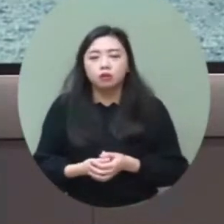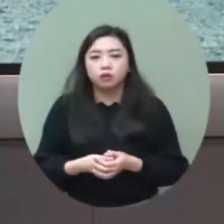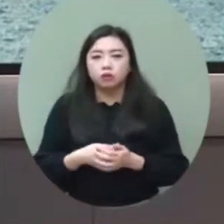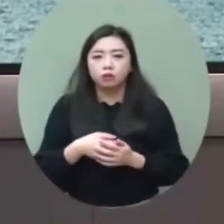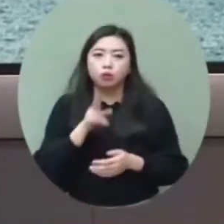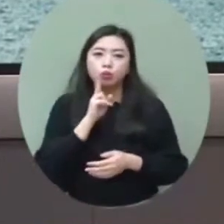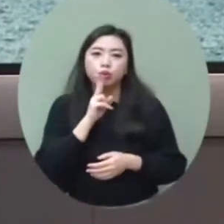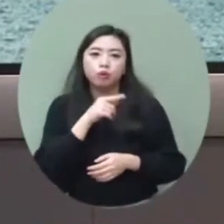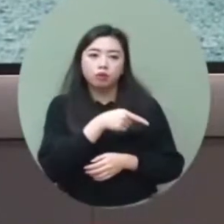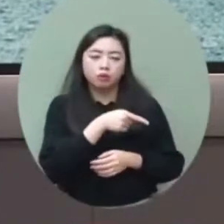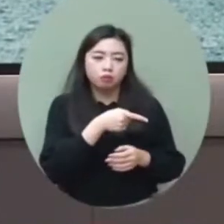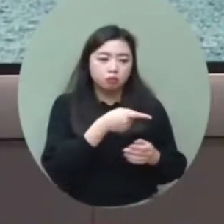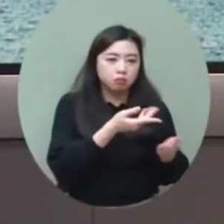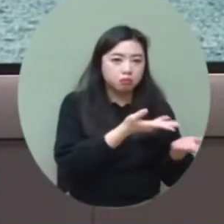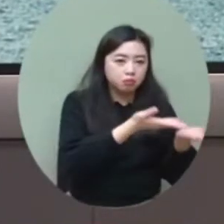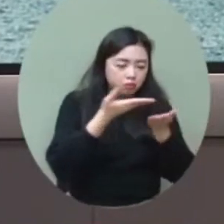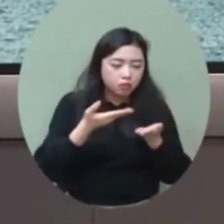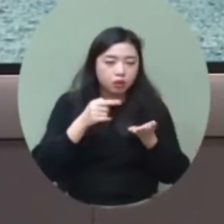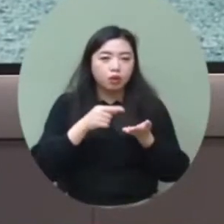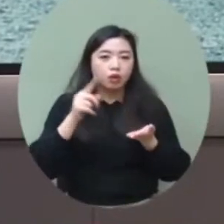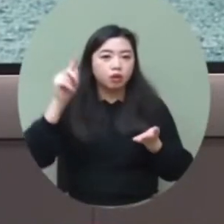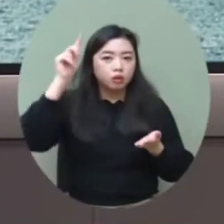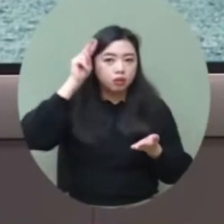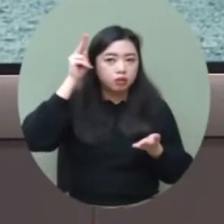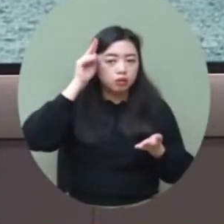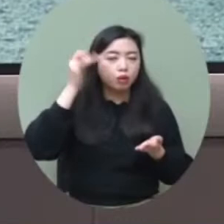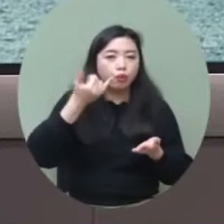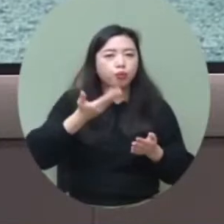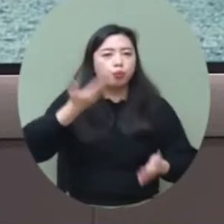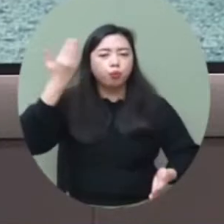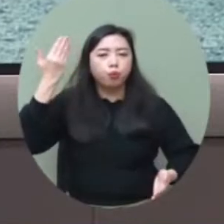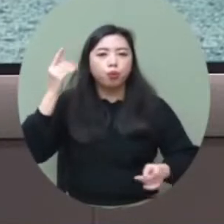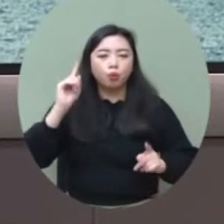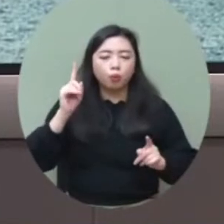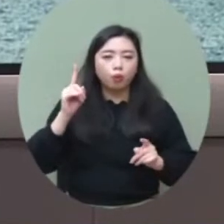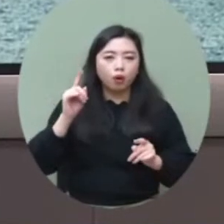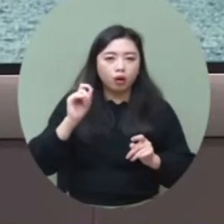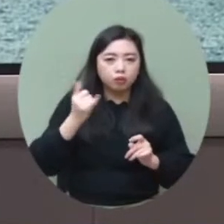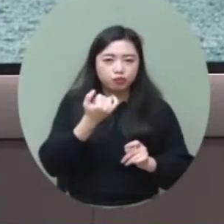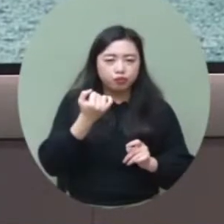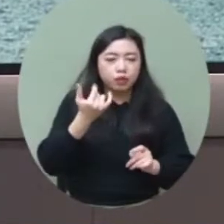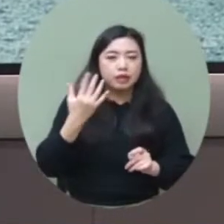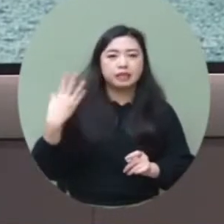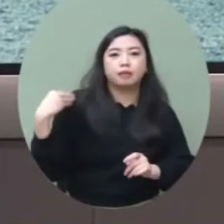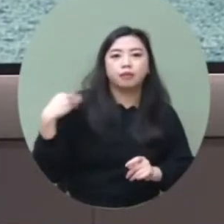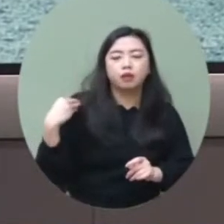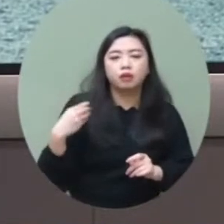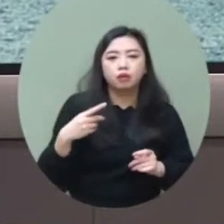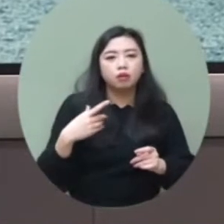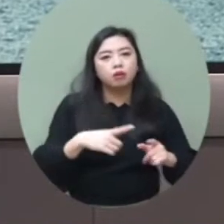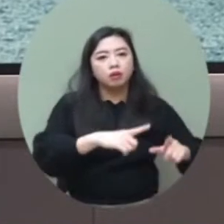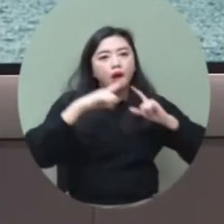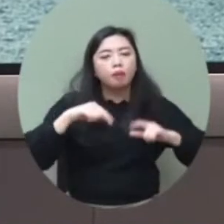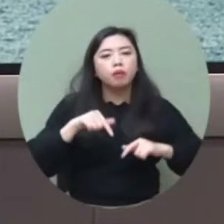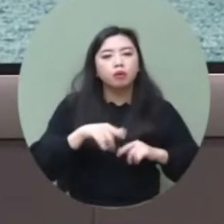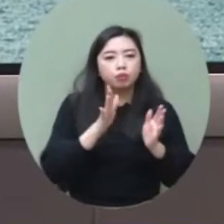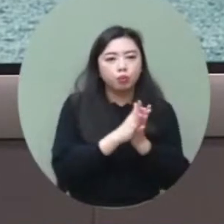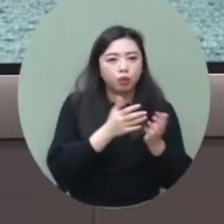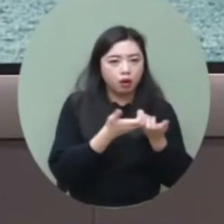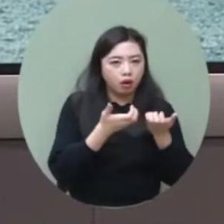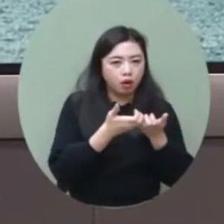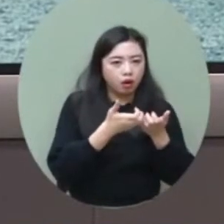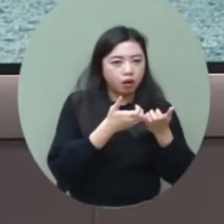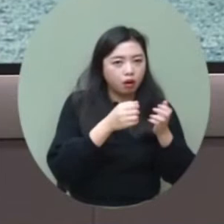them are reported, for example, yesterday. So this cumulative numbers is those that have not yet